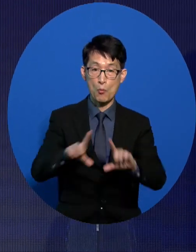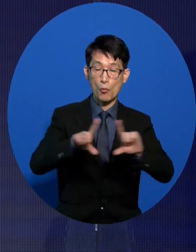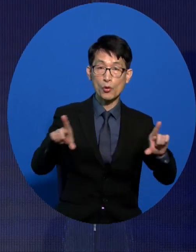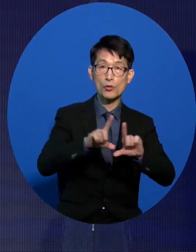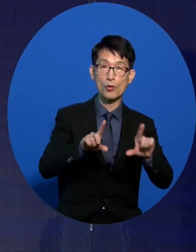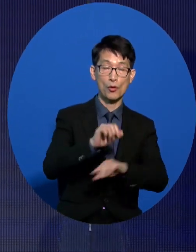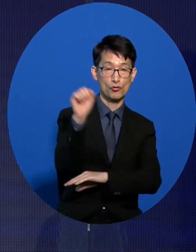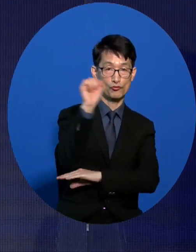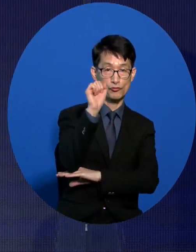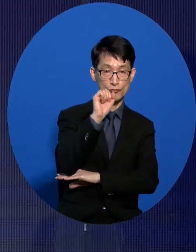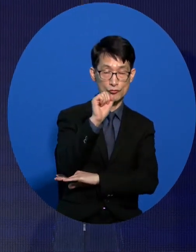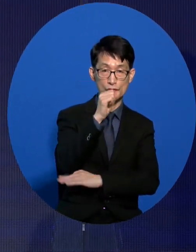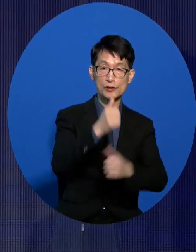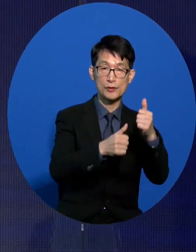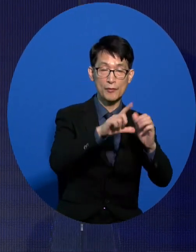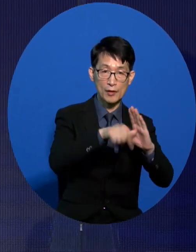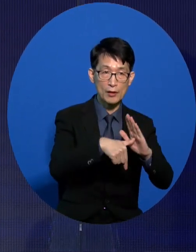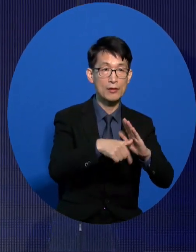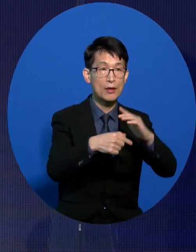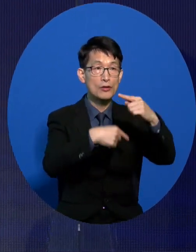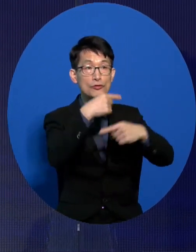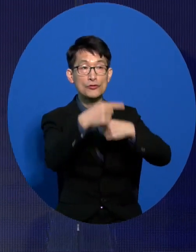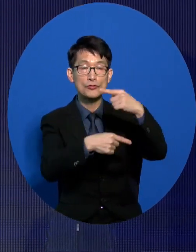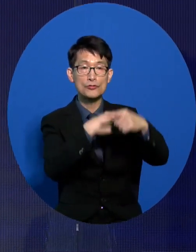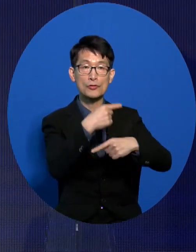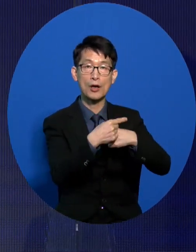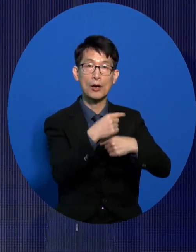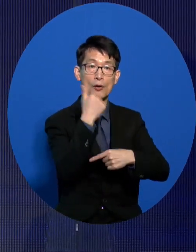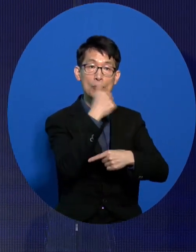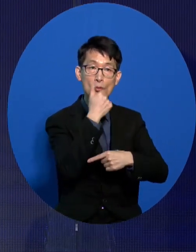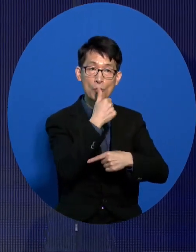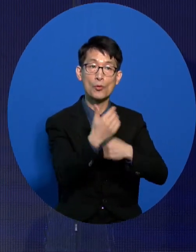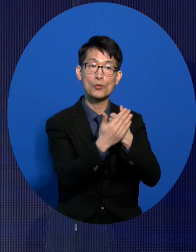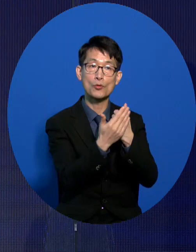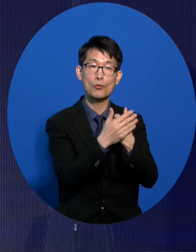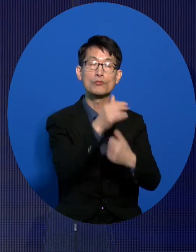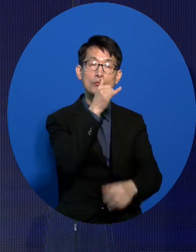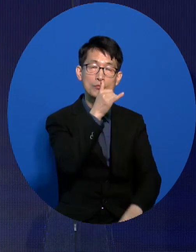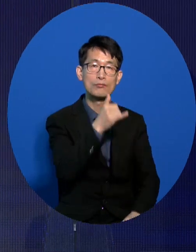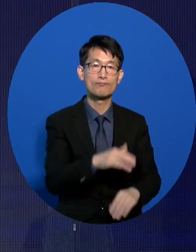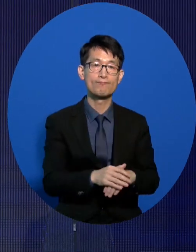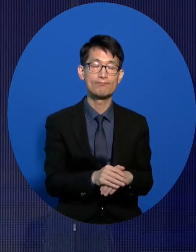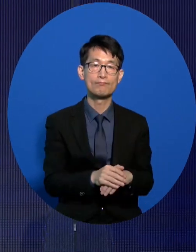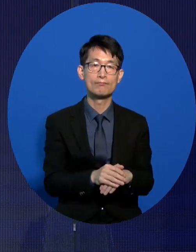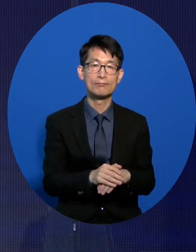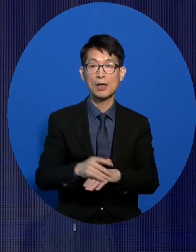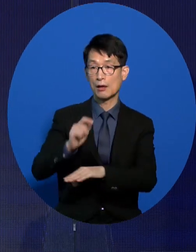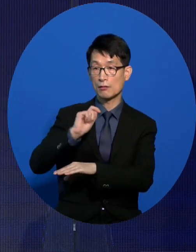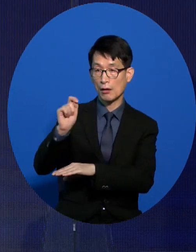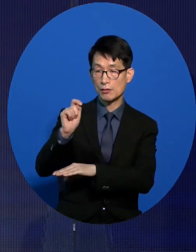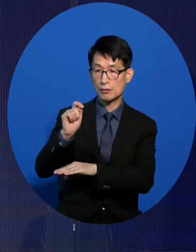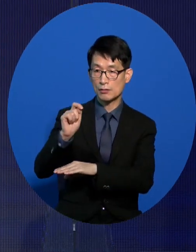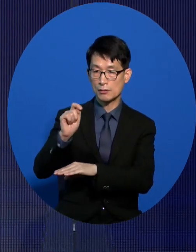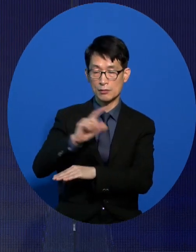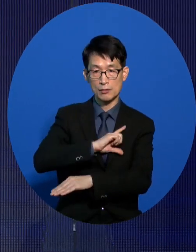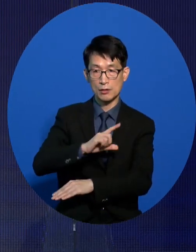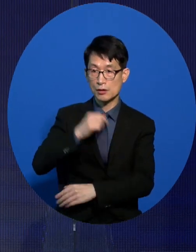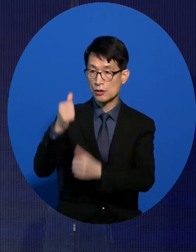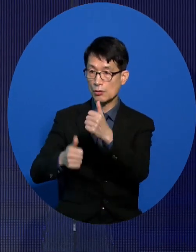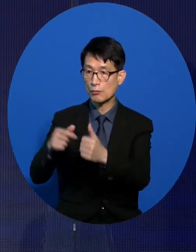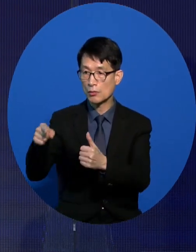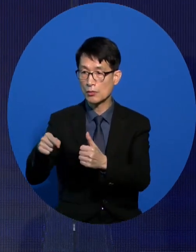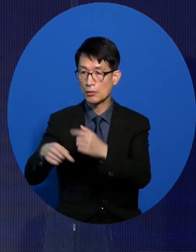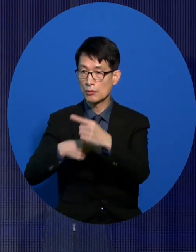the Korea Transportation Corporation is in charge of the qualifications for taxi